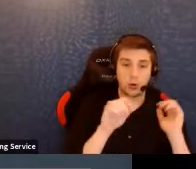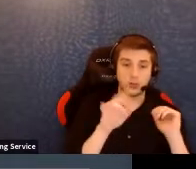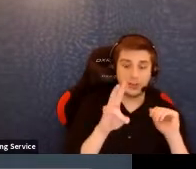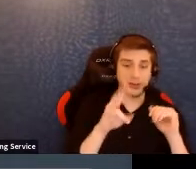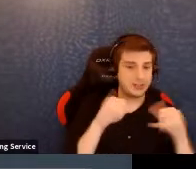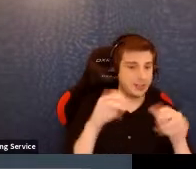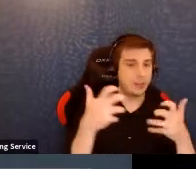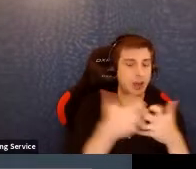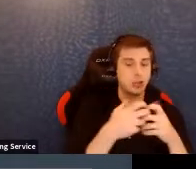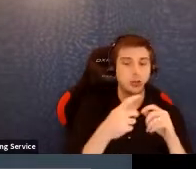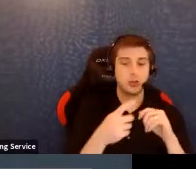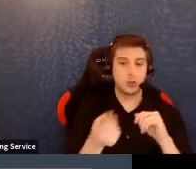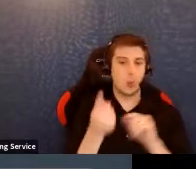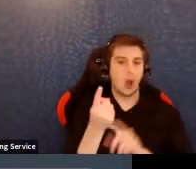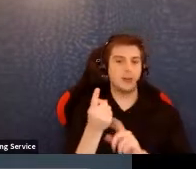that one